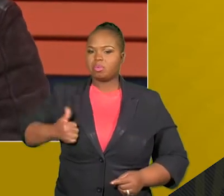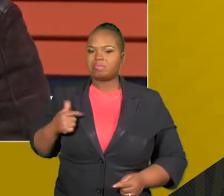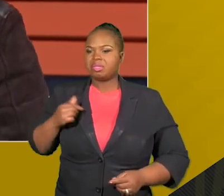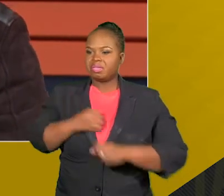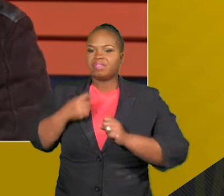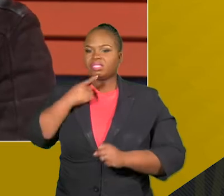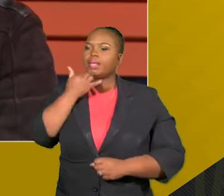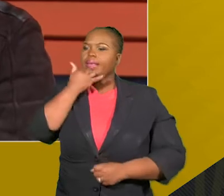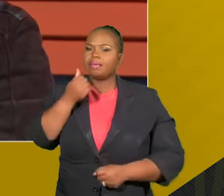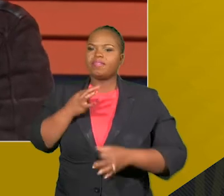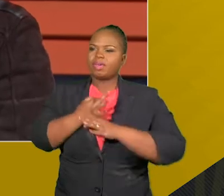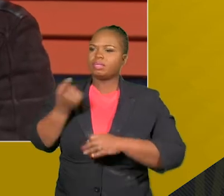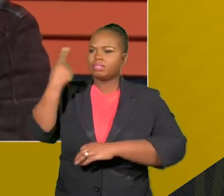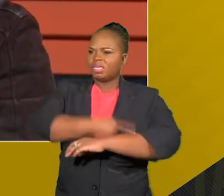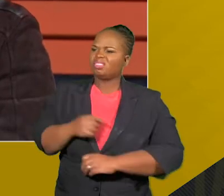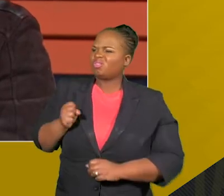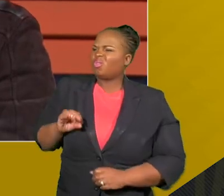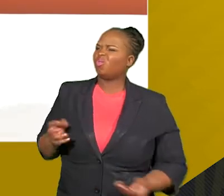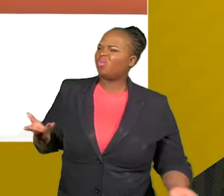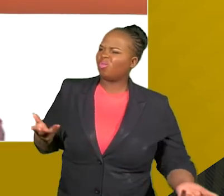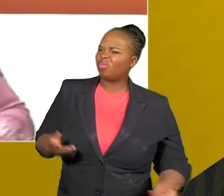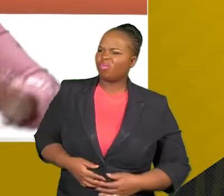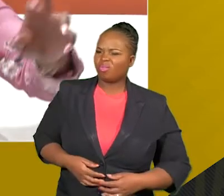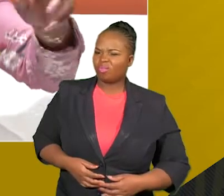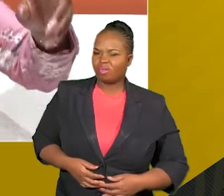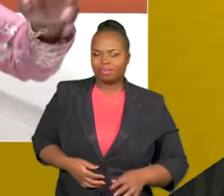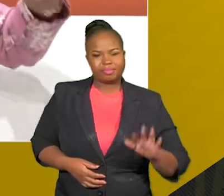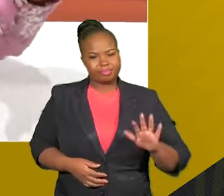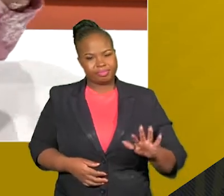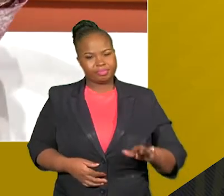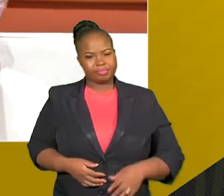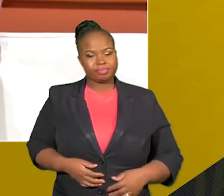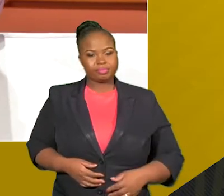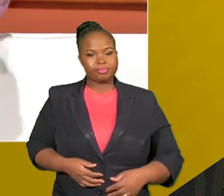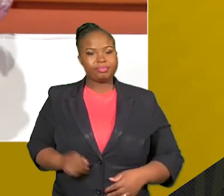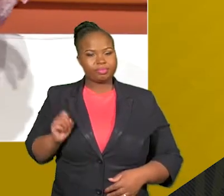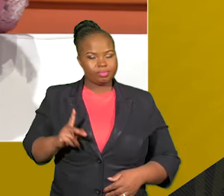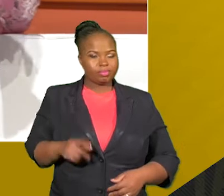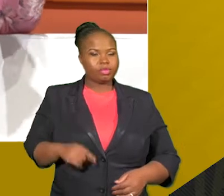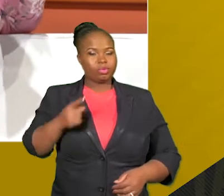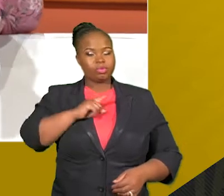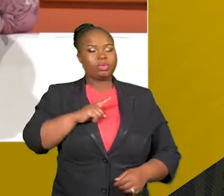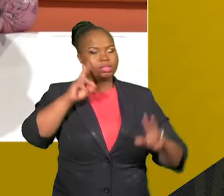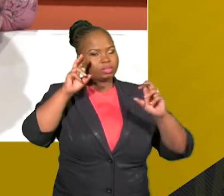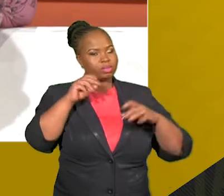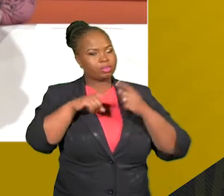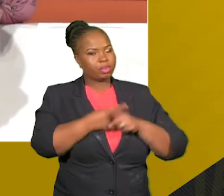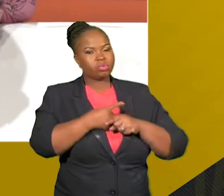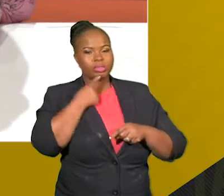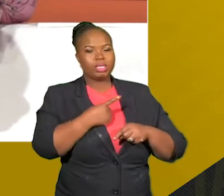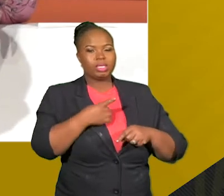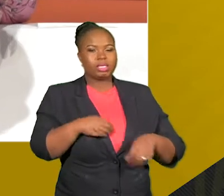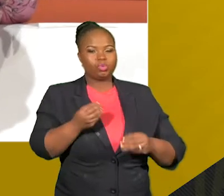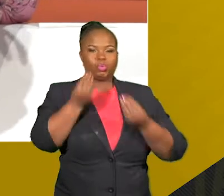happy Father's Day. And so what? Ntatemelo, ari khatlhamolole this thing ya gore it's orchestrated because it